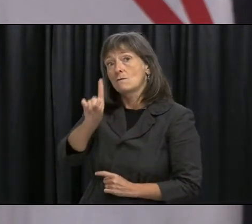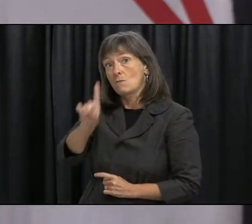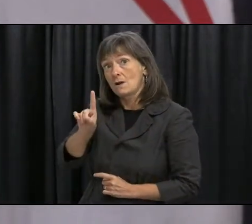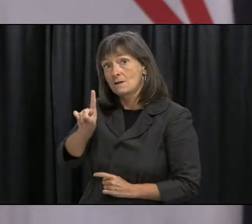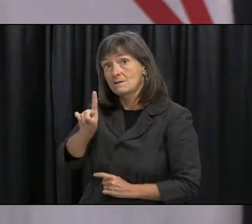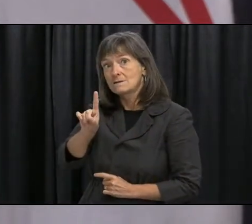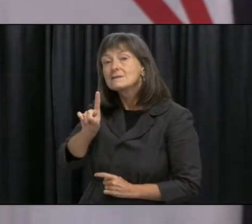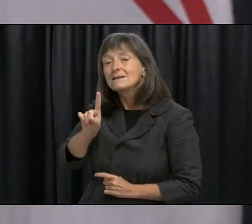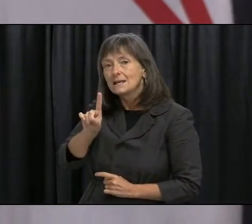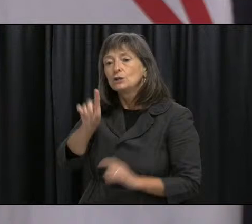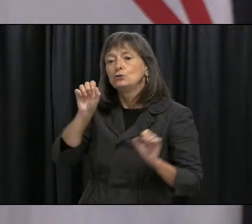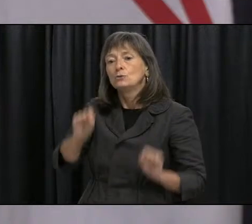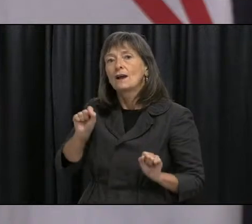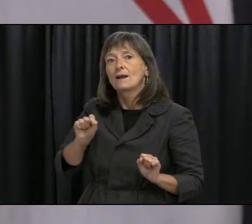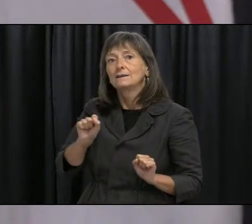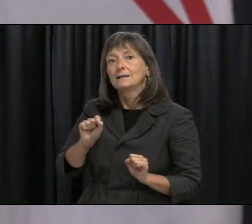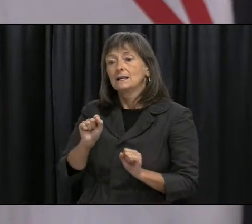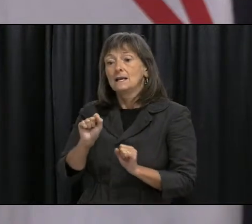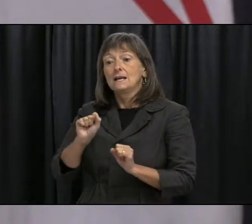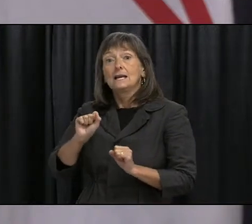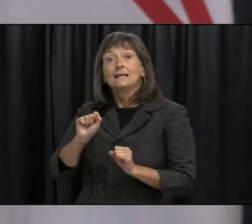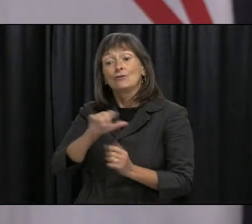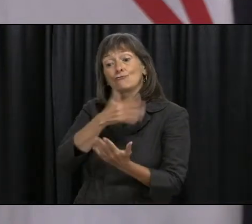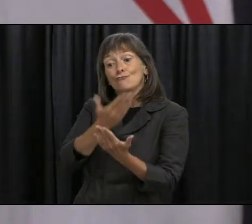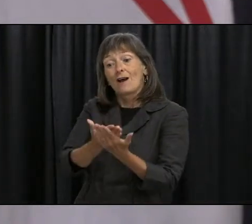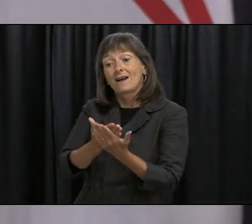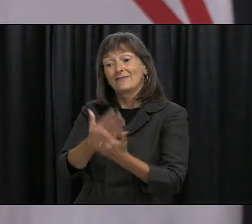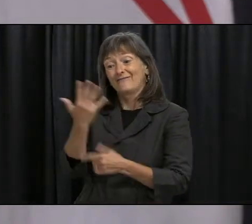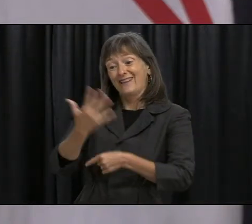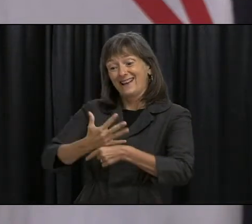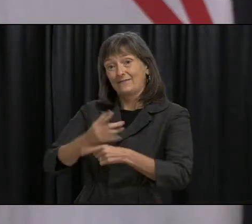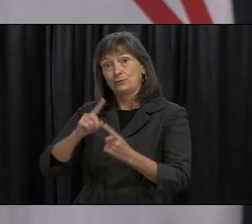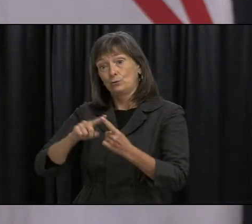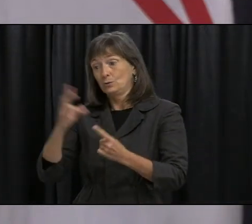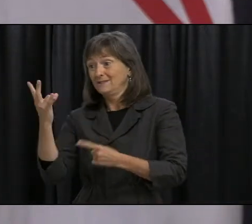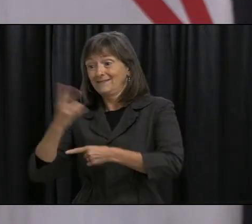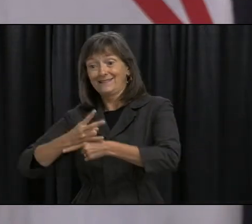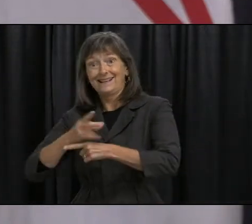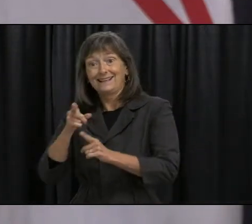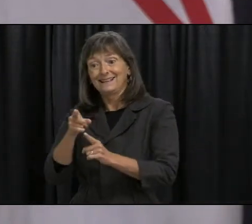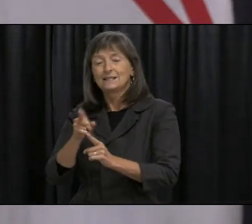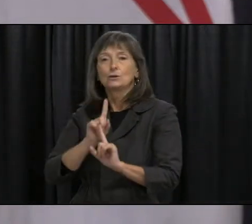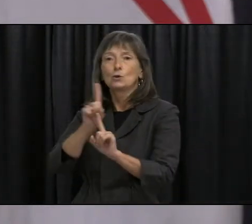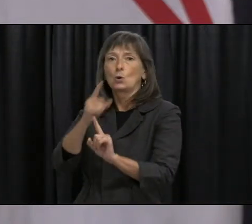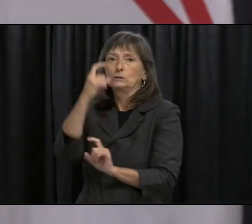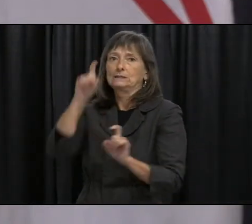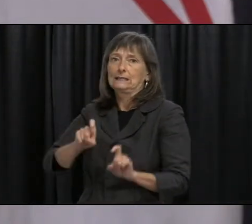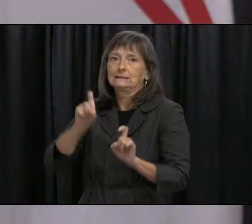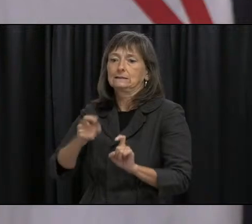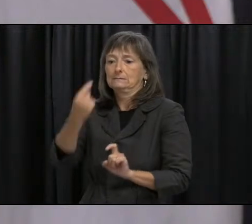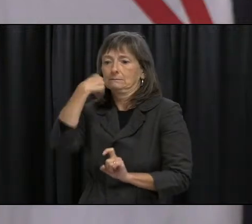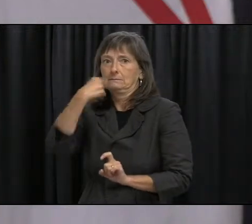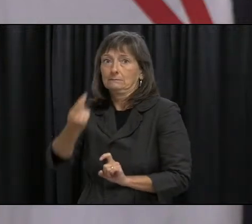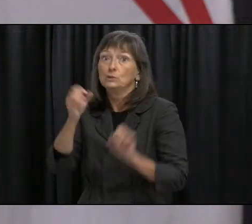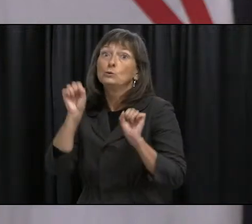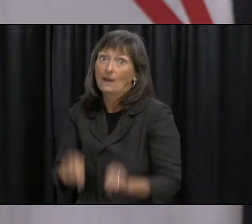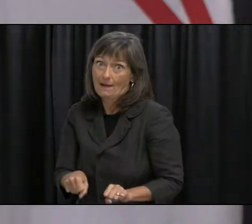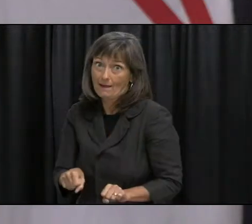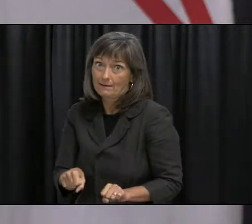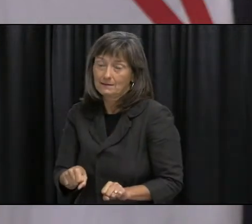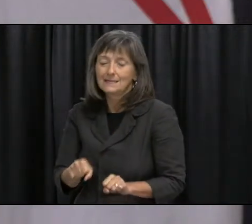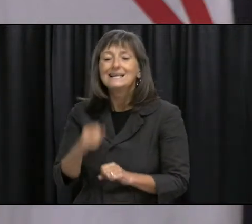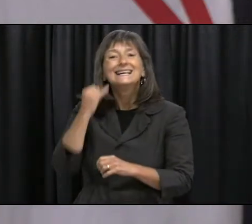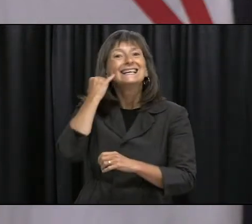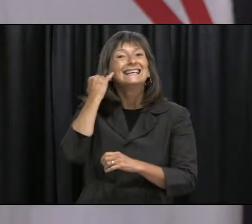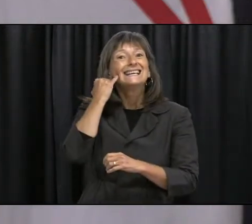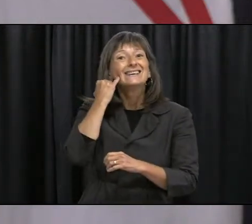COVID-19 between days 5 and 7 of their self-isolation period. If for some reason the day 5 to 7 window is